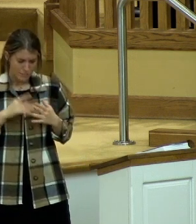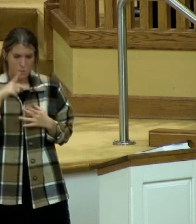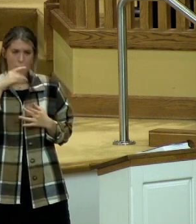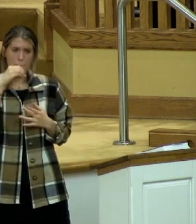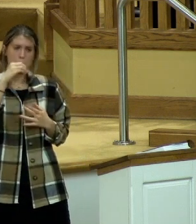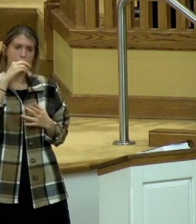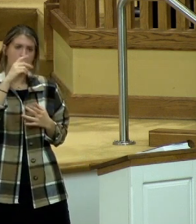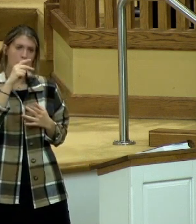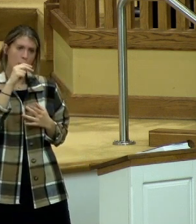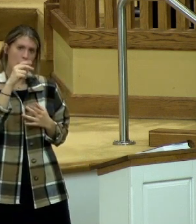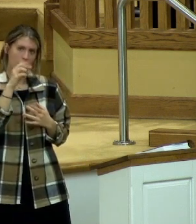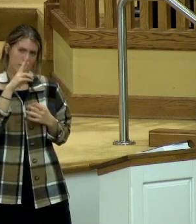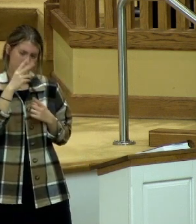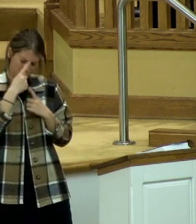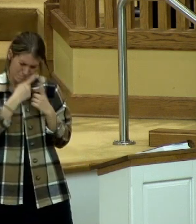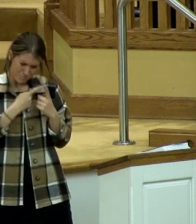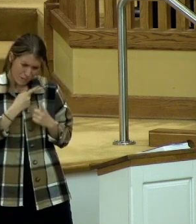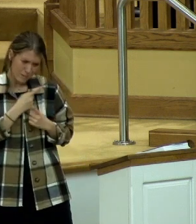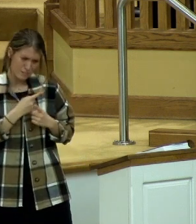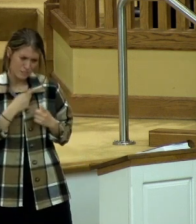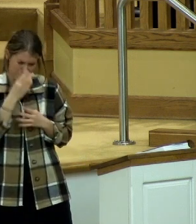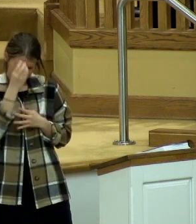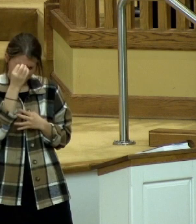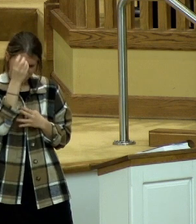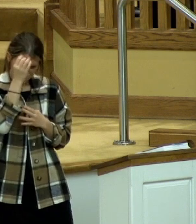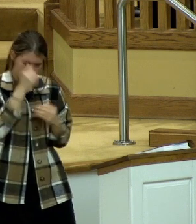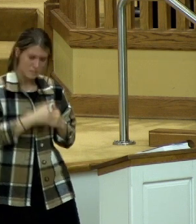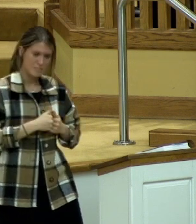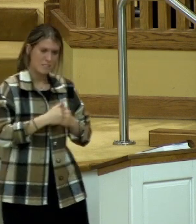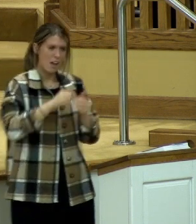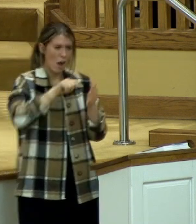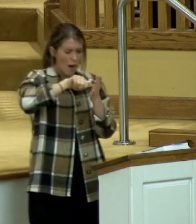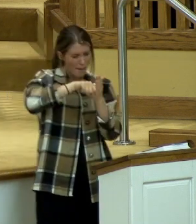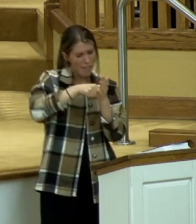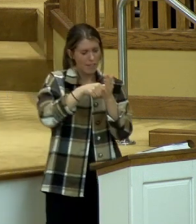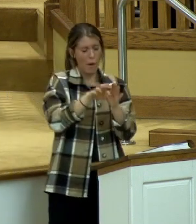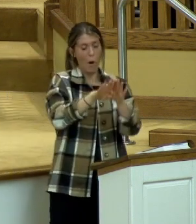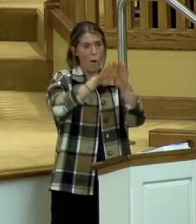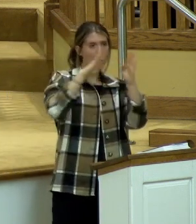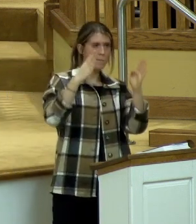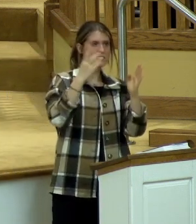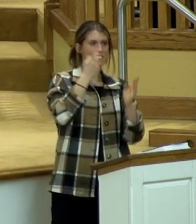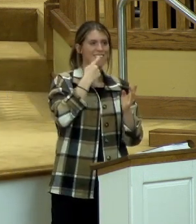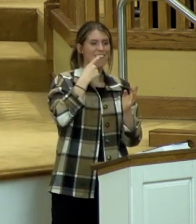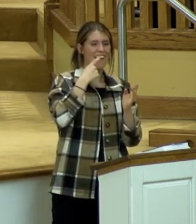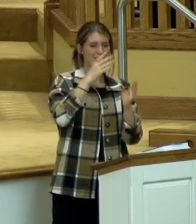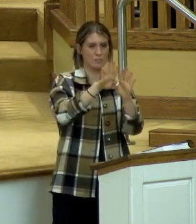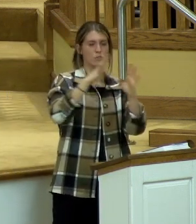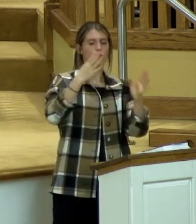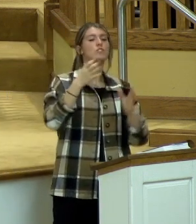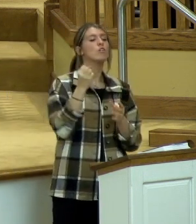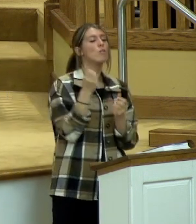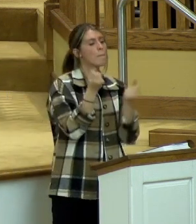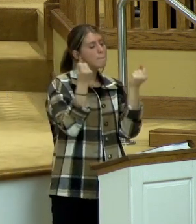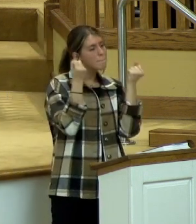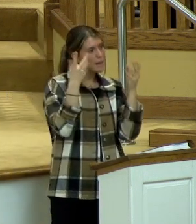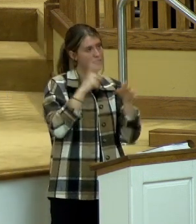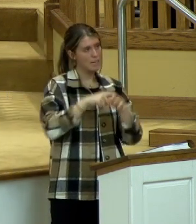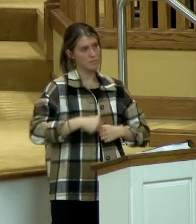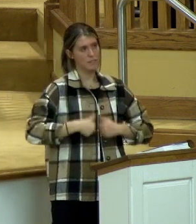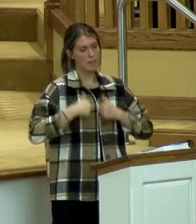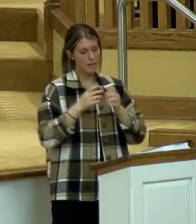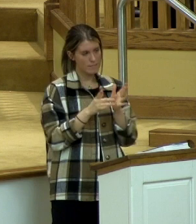that separates, that unlocks the glass door. Now, what does a glass door mean? So many times in life, and even throughout the